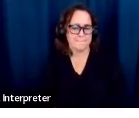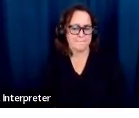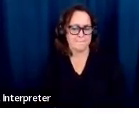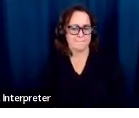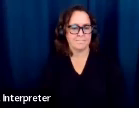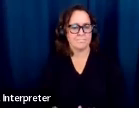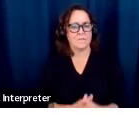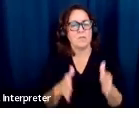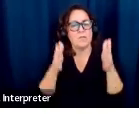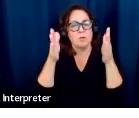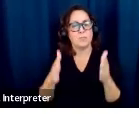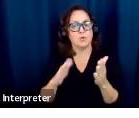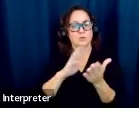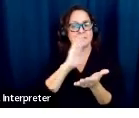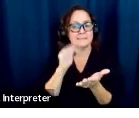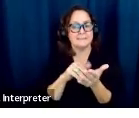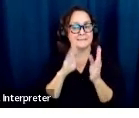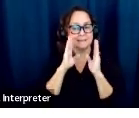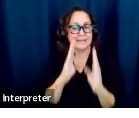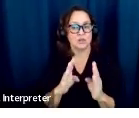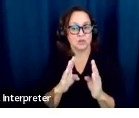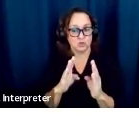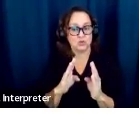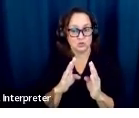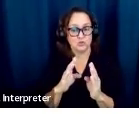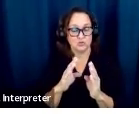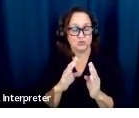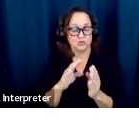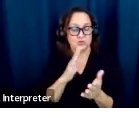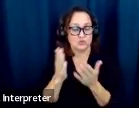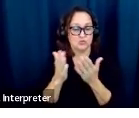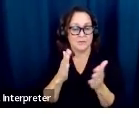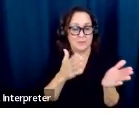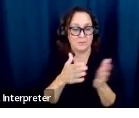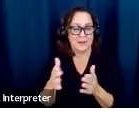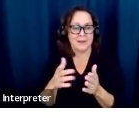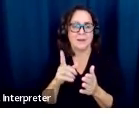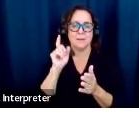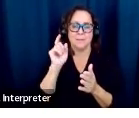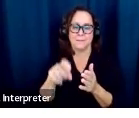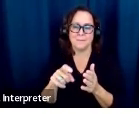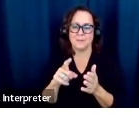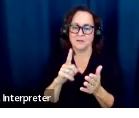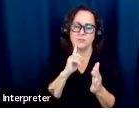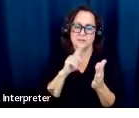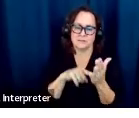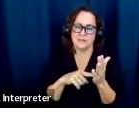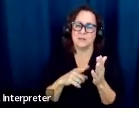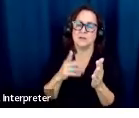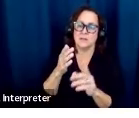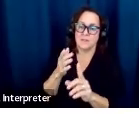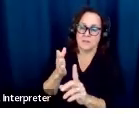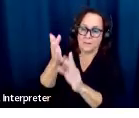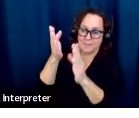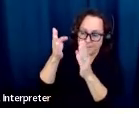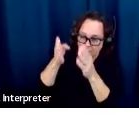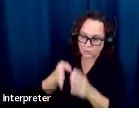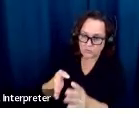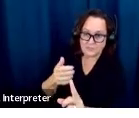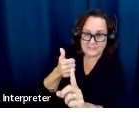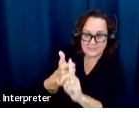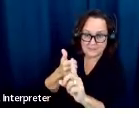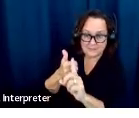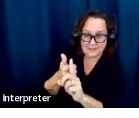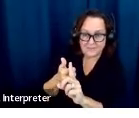The person-centered service plan must state that the legally responsible individual is the best available, appropriate direct service worker for the